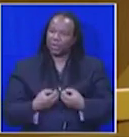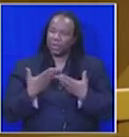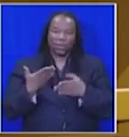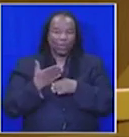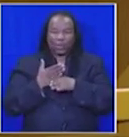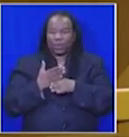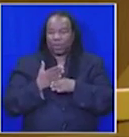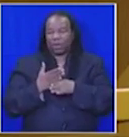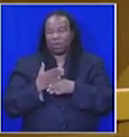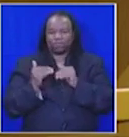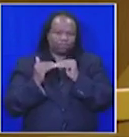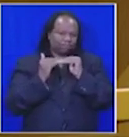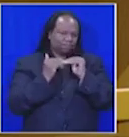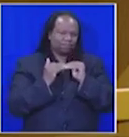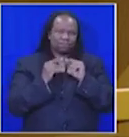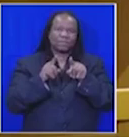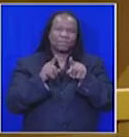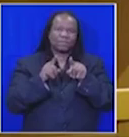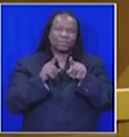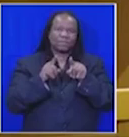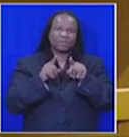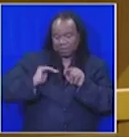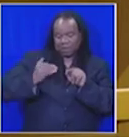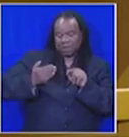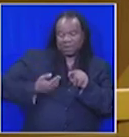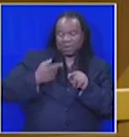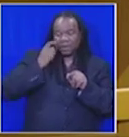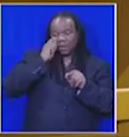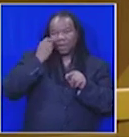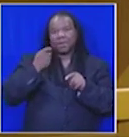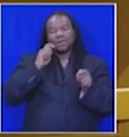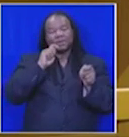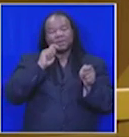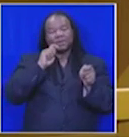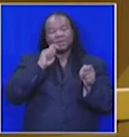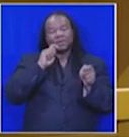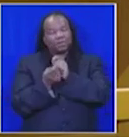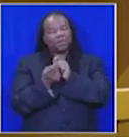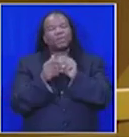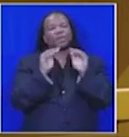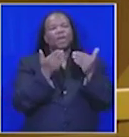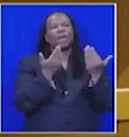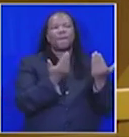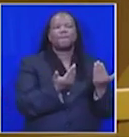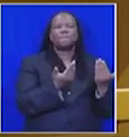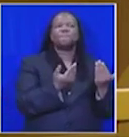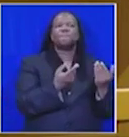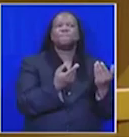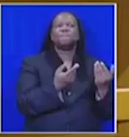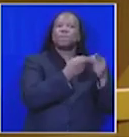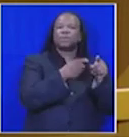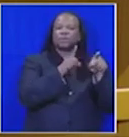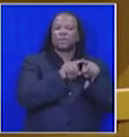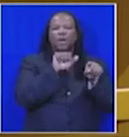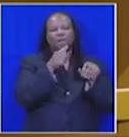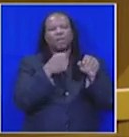important, we note the progress made in gender transformation taking place in both the department and some of its entities. However, the National